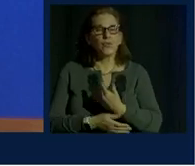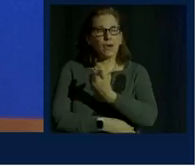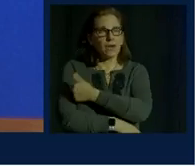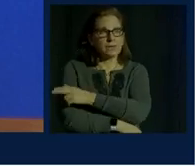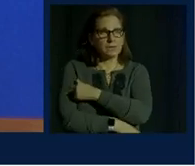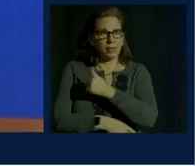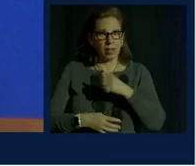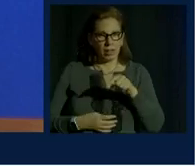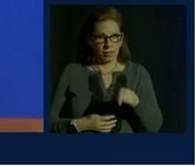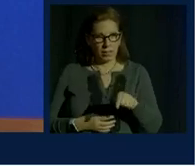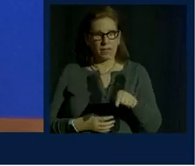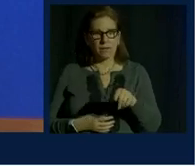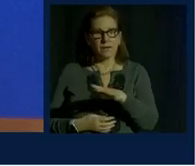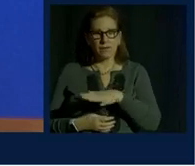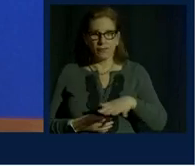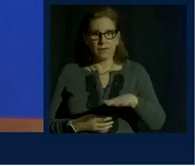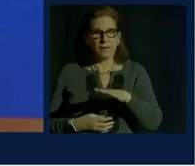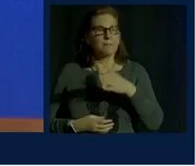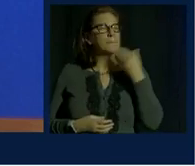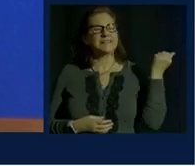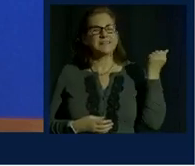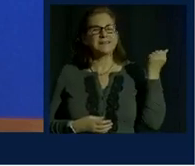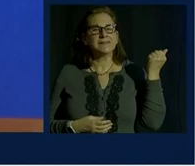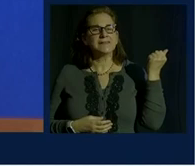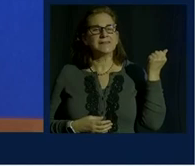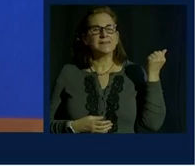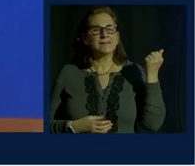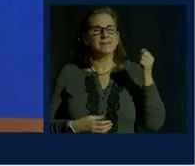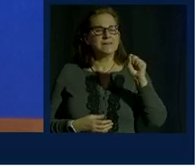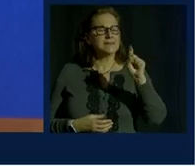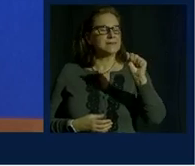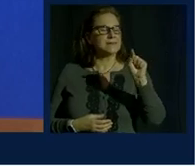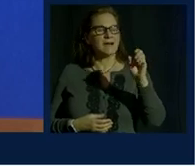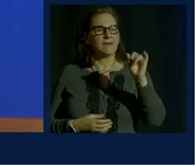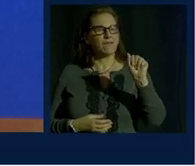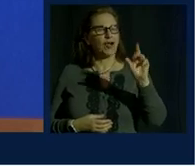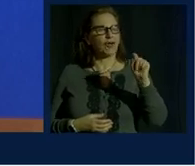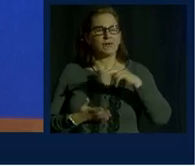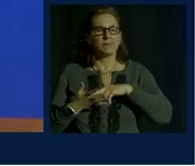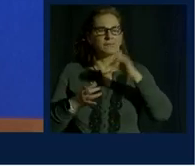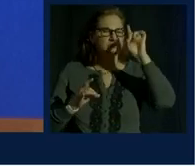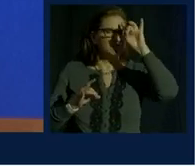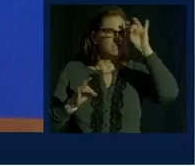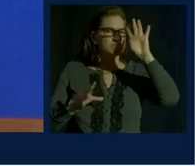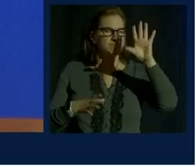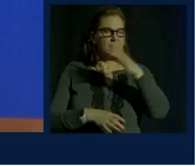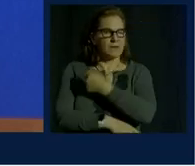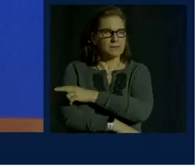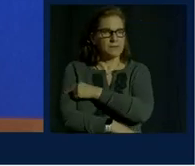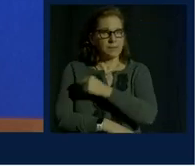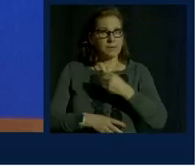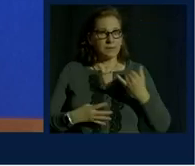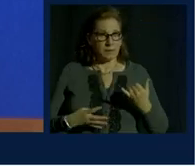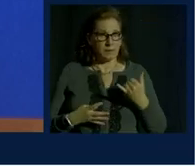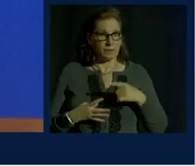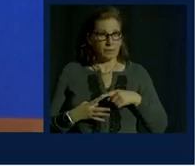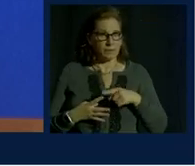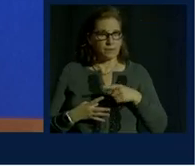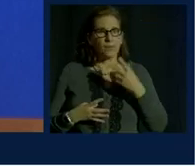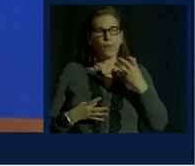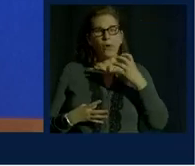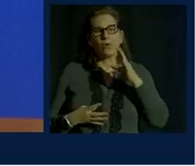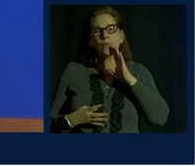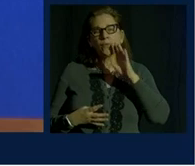state-of-the-art hospital, to Ward 8. We are currently working on the concept now. We will focus on women and infant